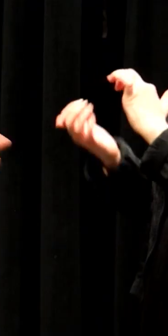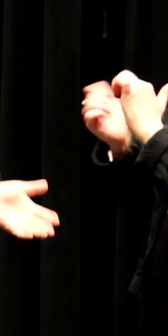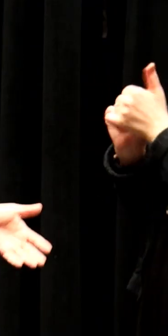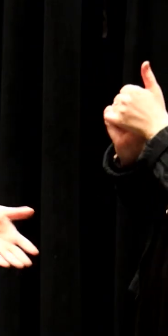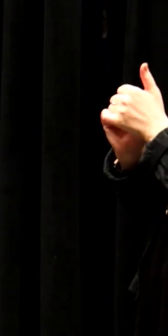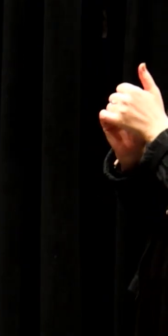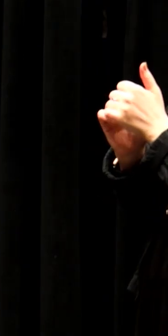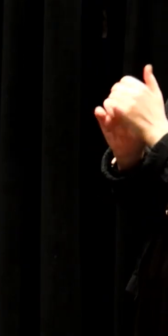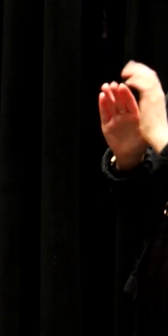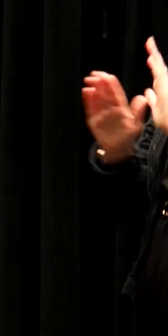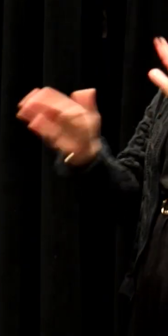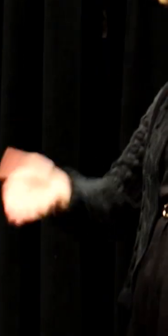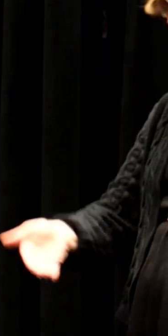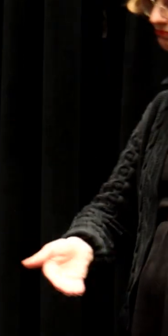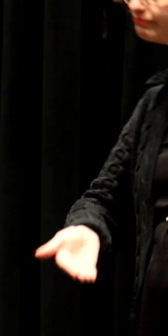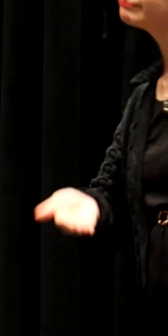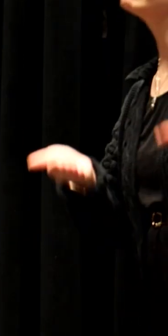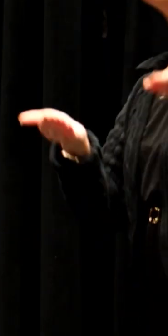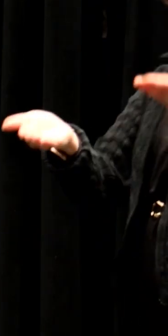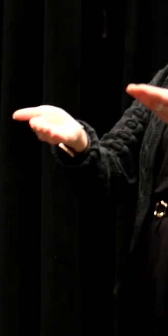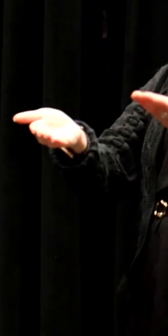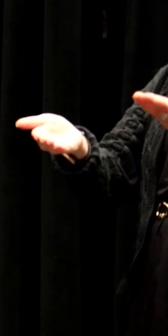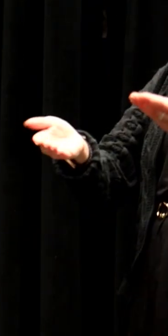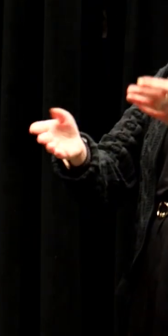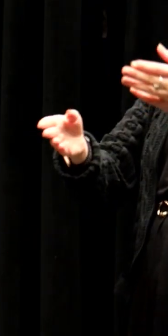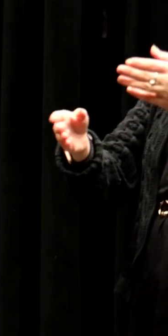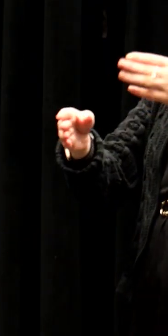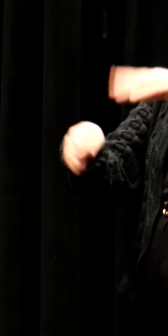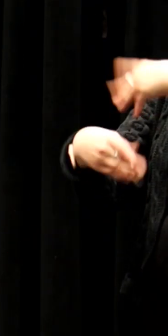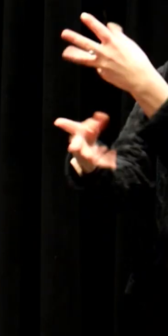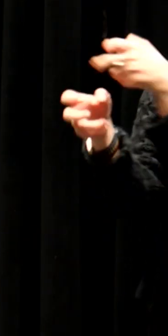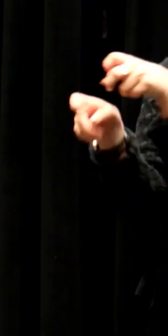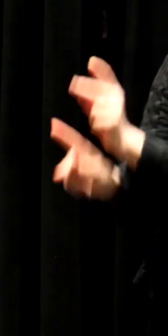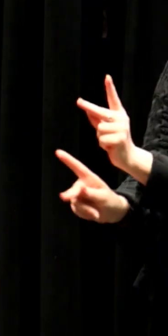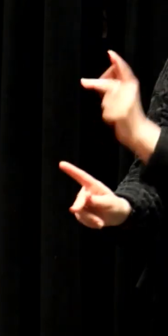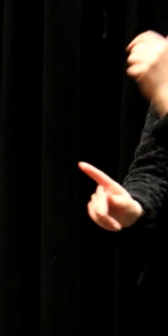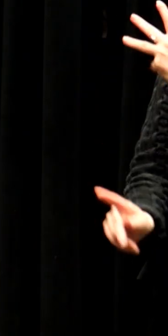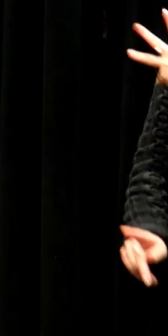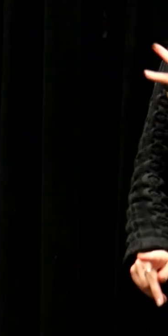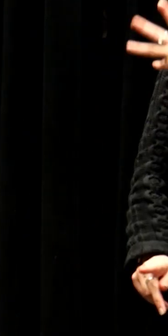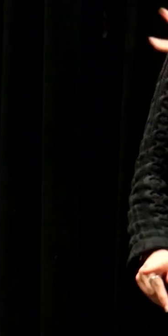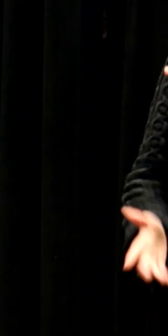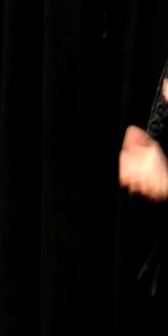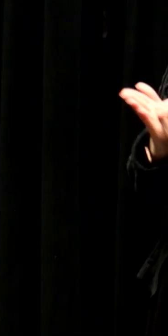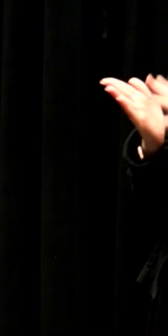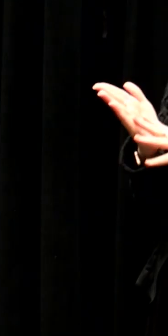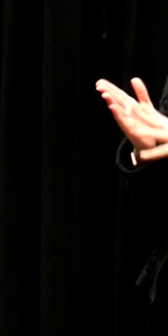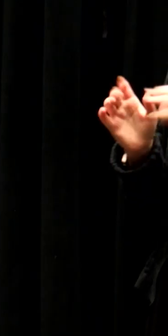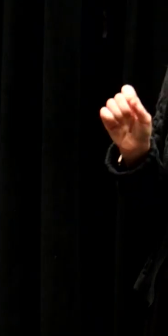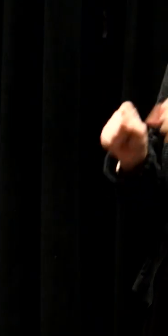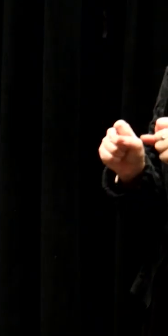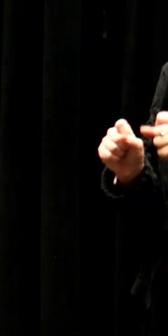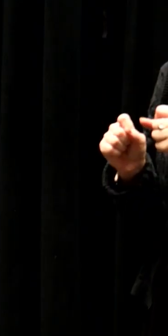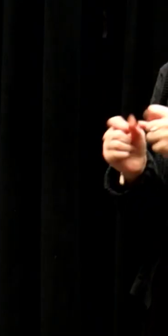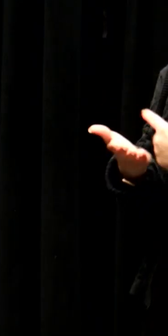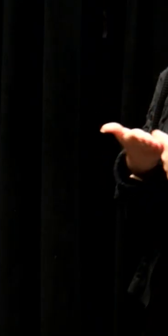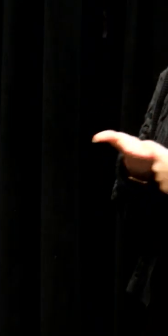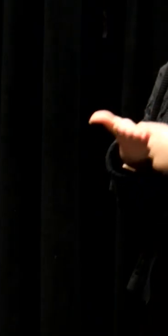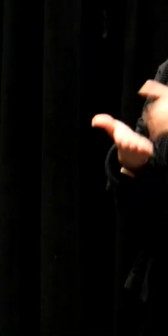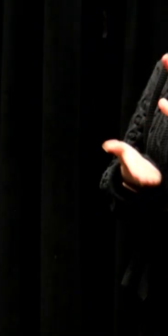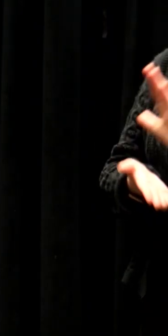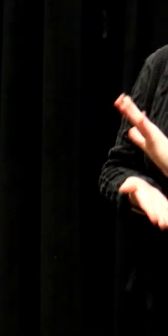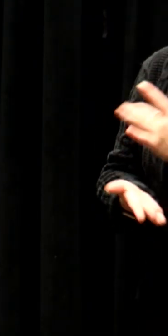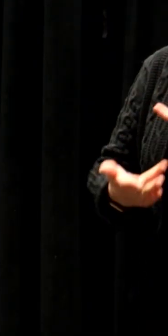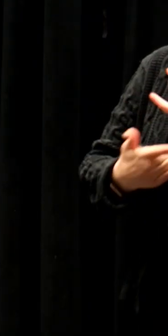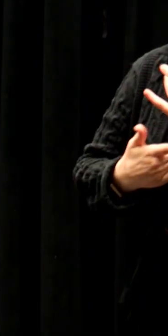platform or maybe create a private channel where then the women students perhaps voice their concerns or opinions. And